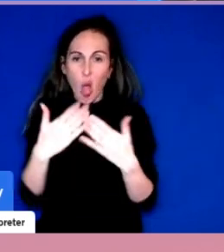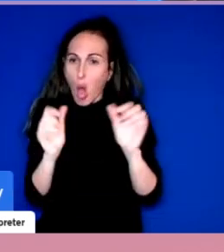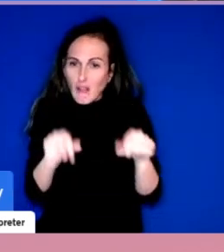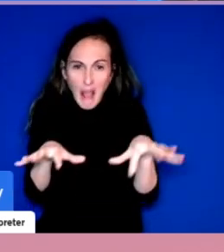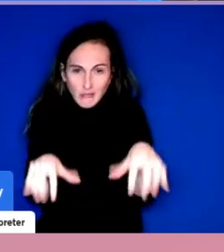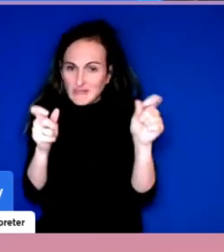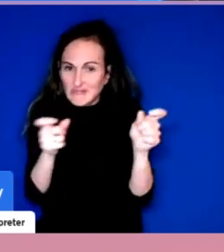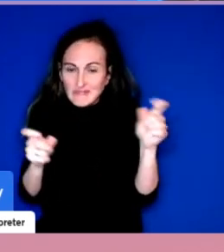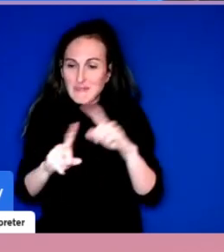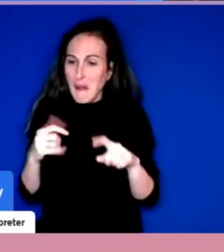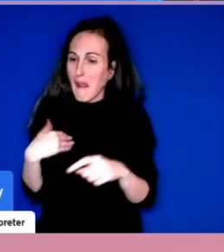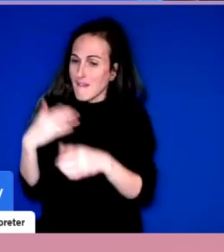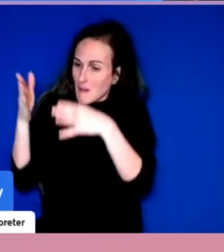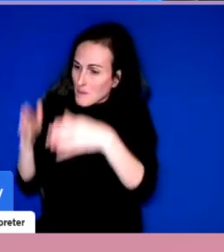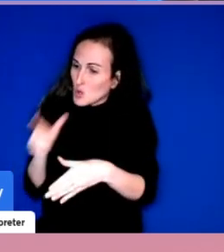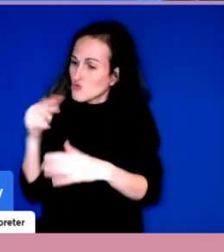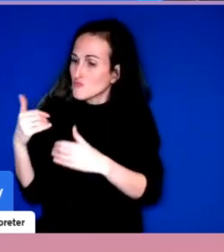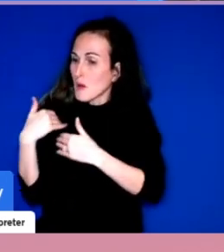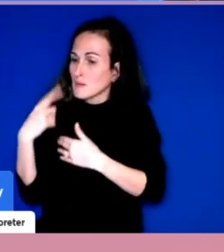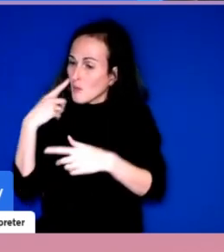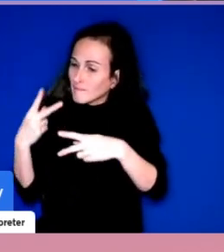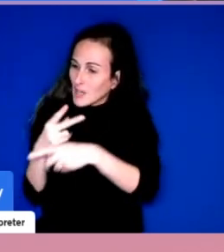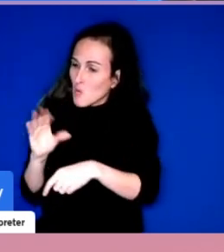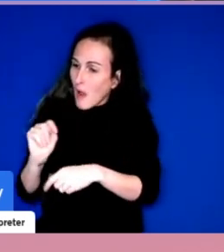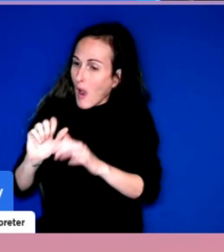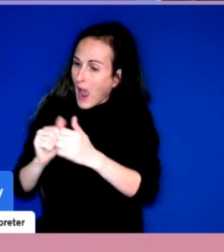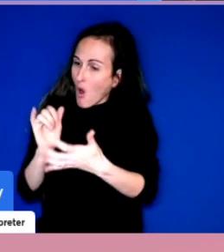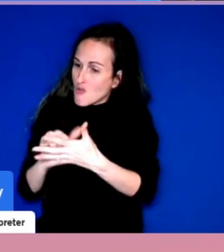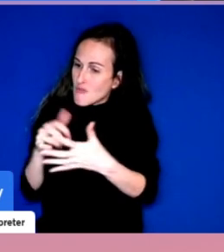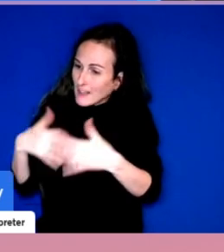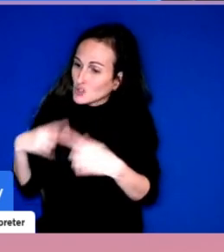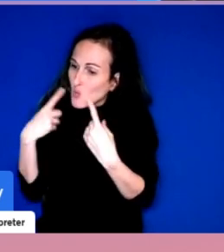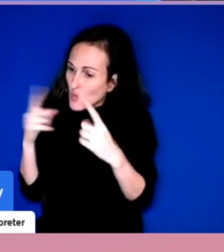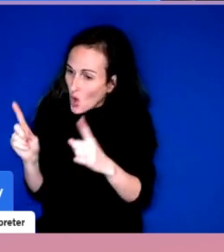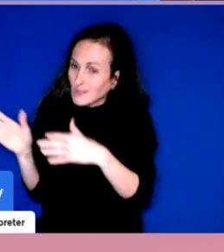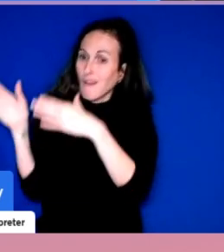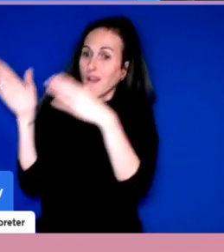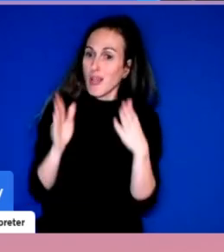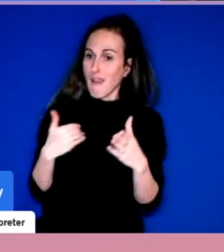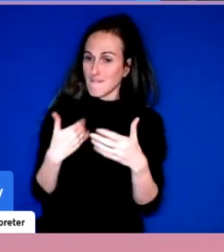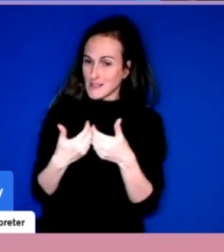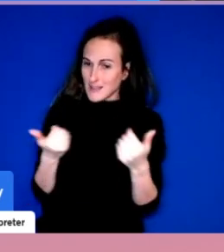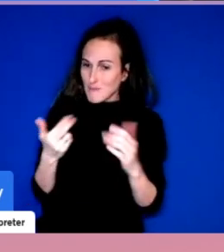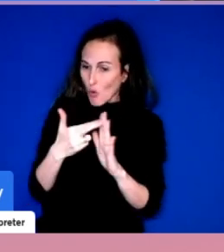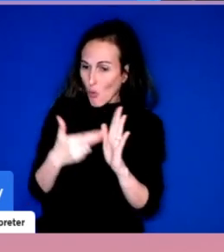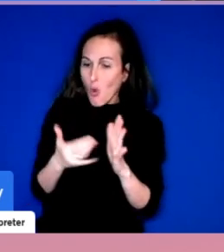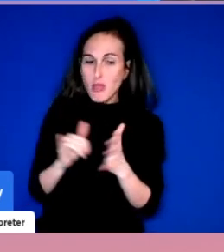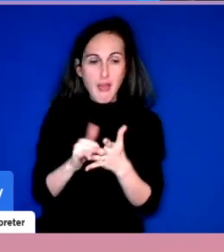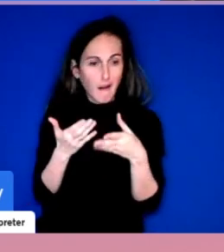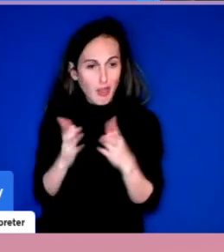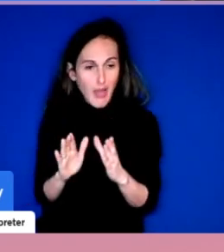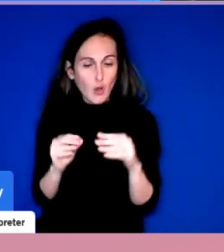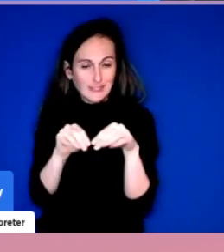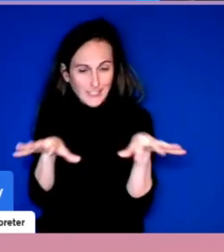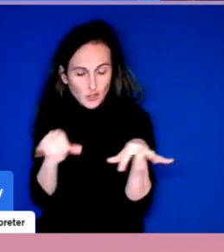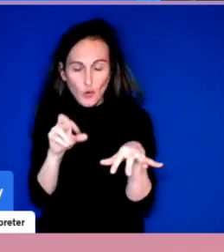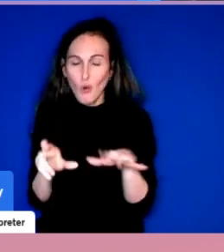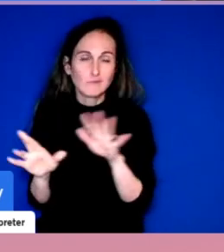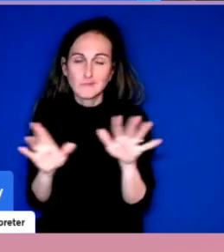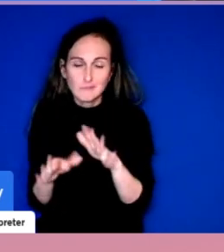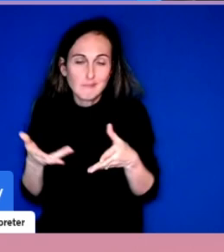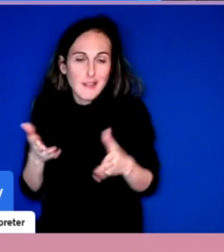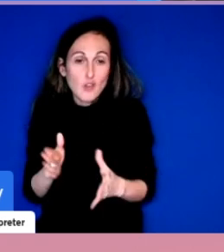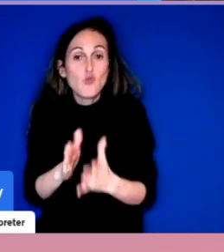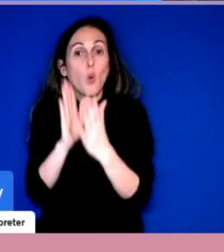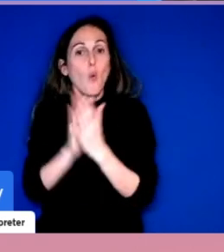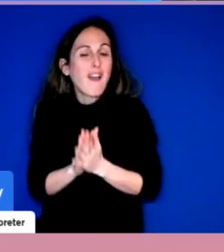responsible for configuring how that PKI engine works. And then you would have a separate role that allows the issuing of, or rather requesting of.